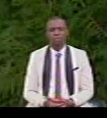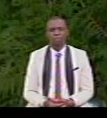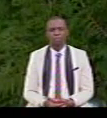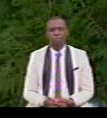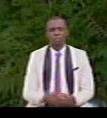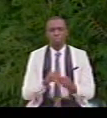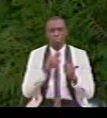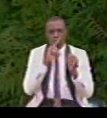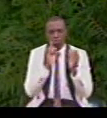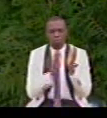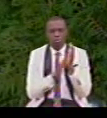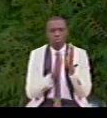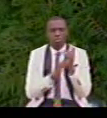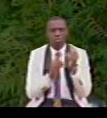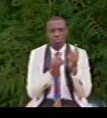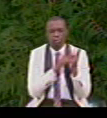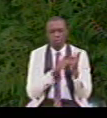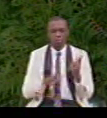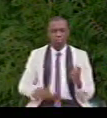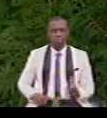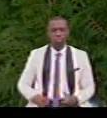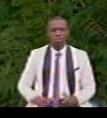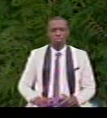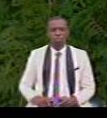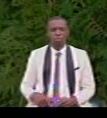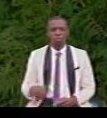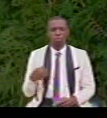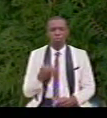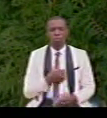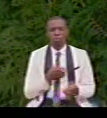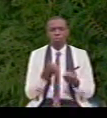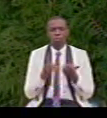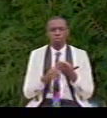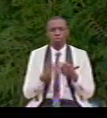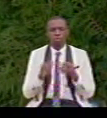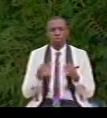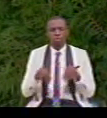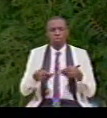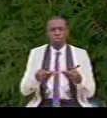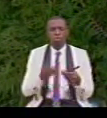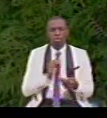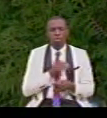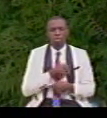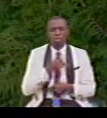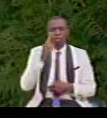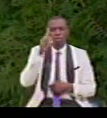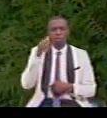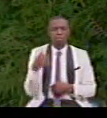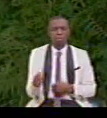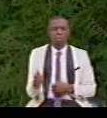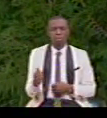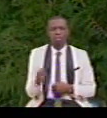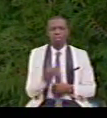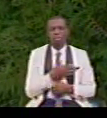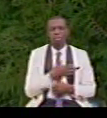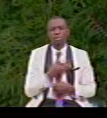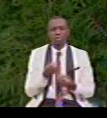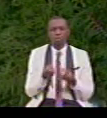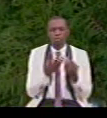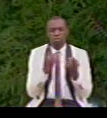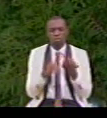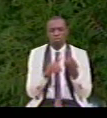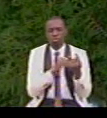praise the Lord we want to rise up and give our tithes an offering to the Lord in Luke chapter